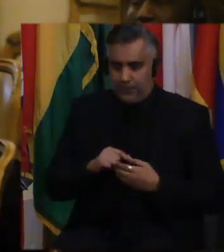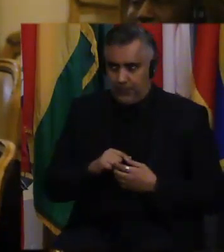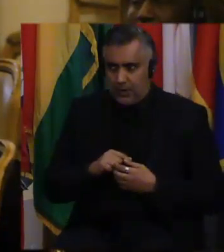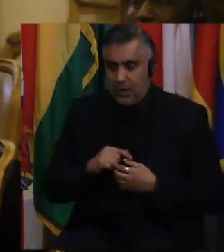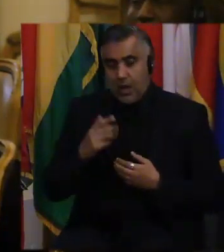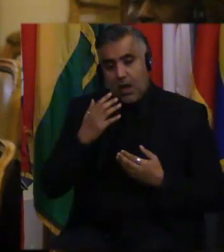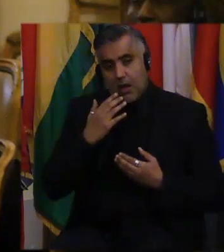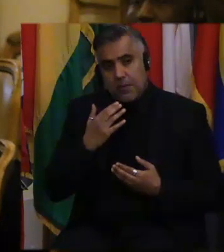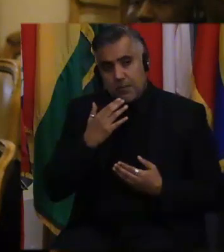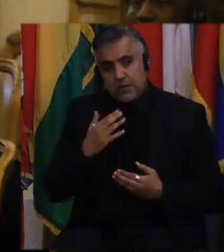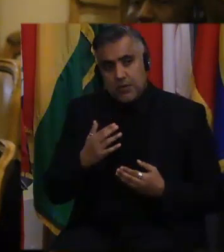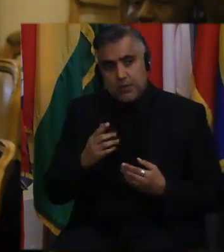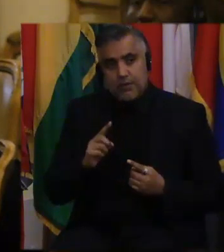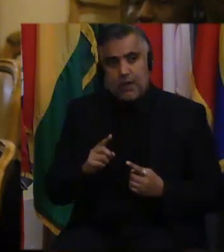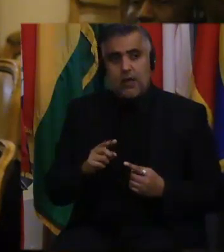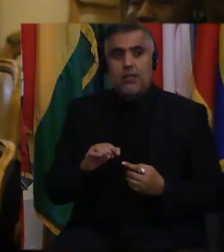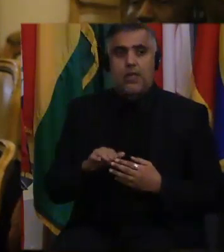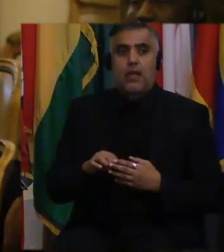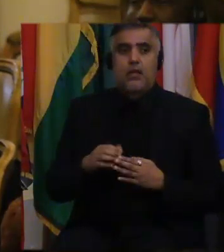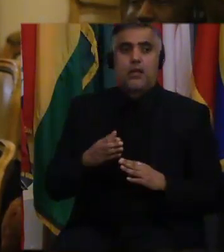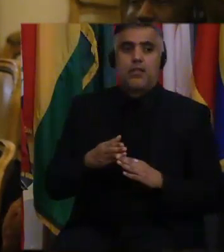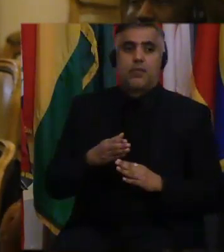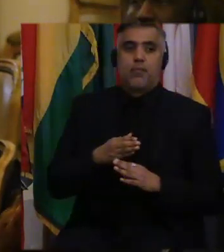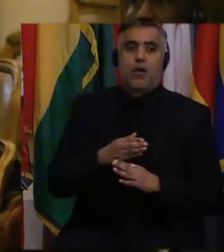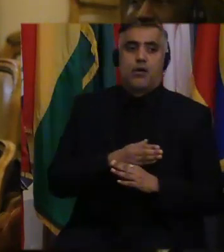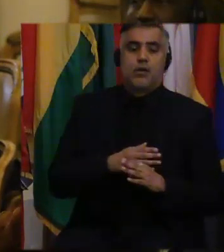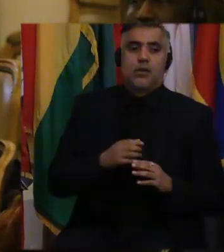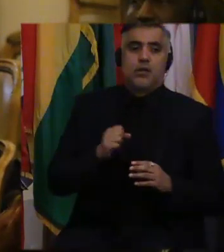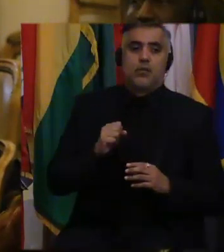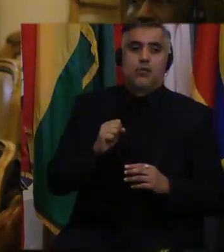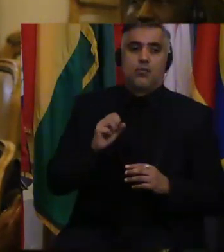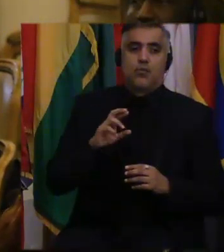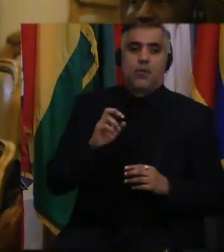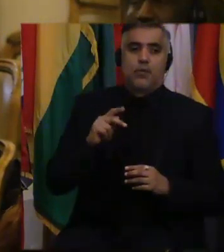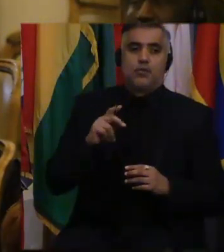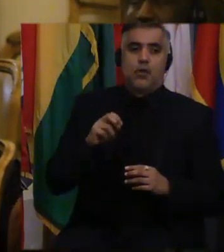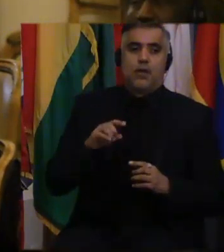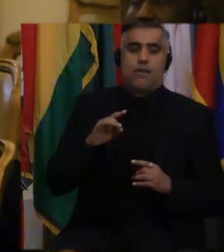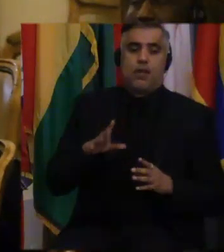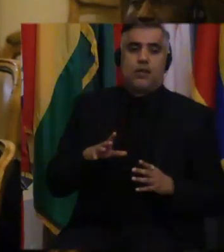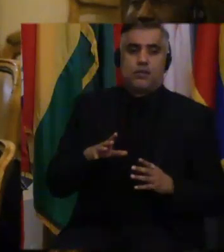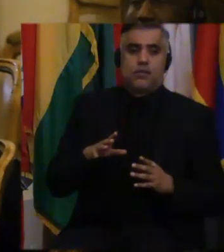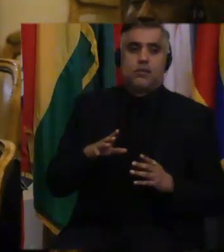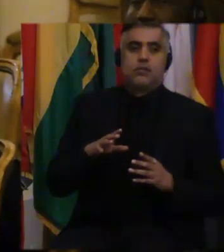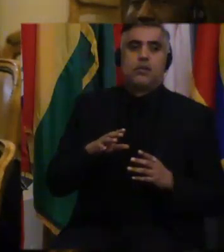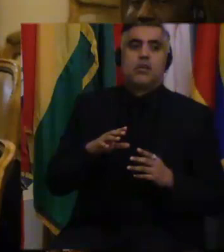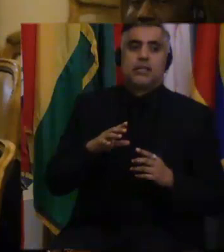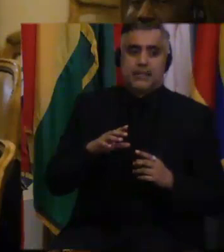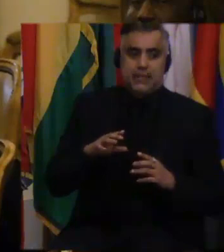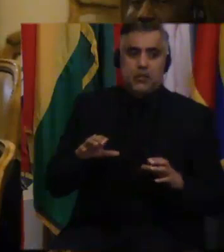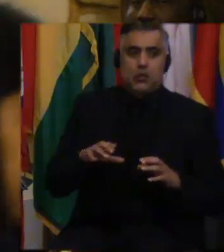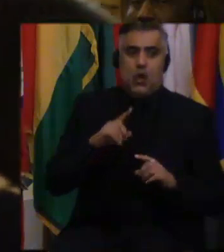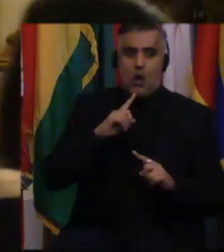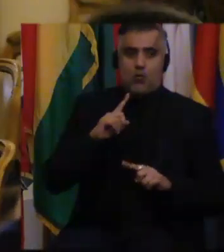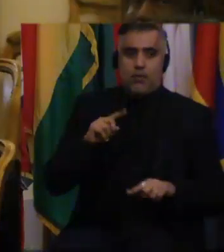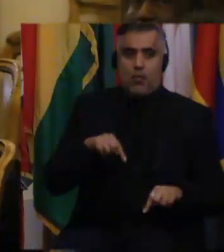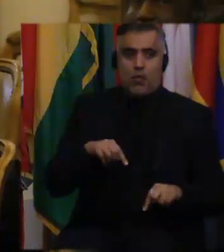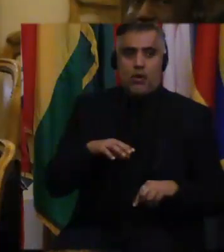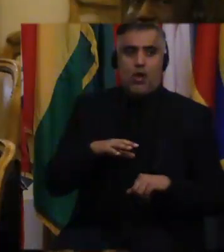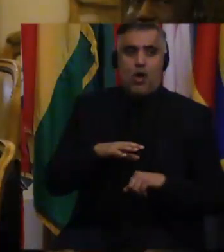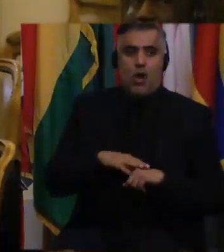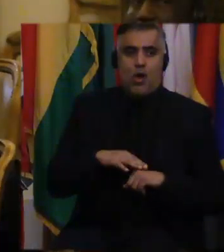do appreciate the fact that the prior Special Rapporteur on Violence Against Women, Rashida Manjoo, did do a report